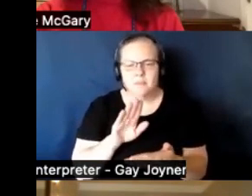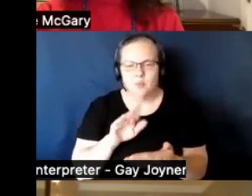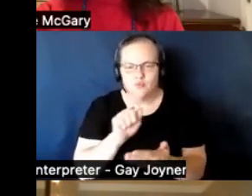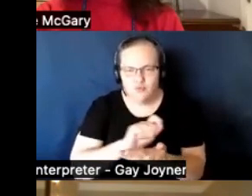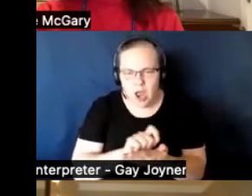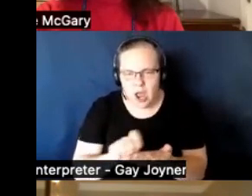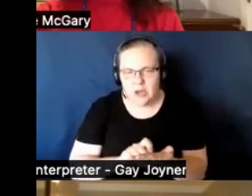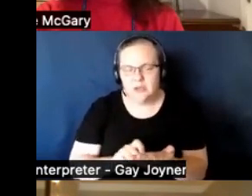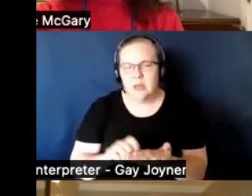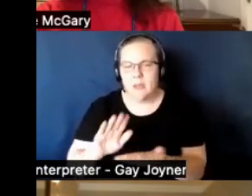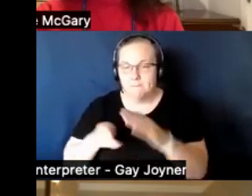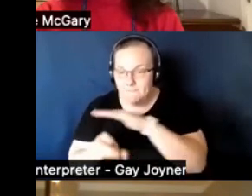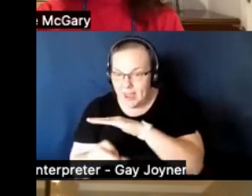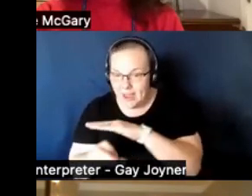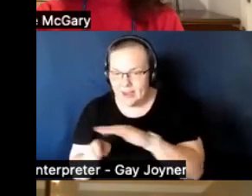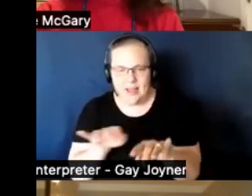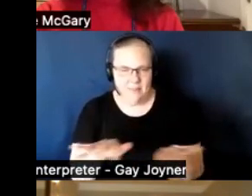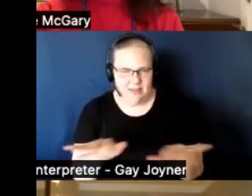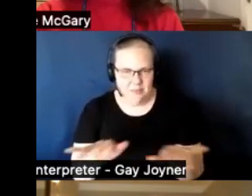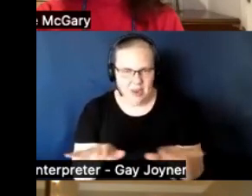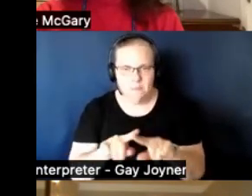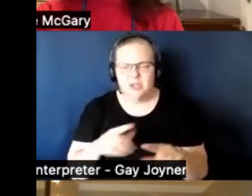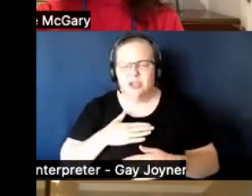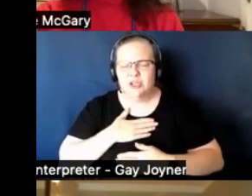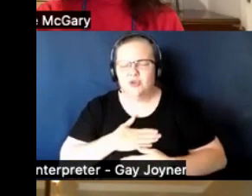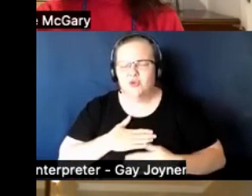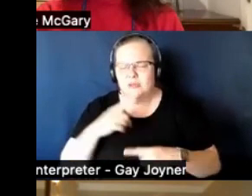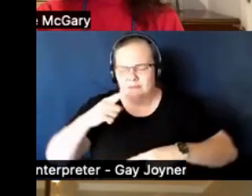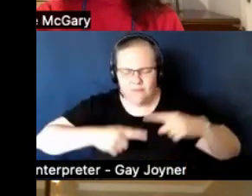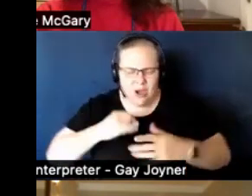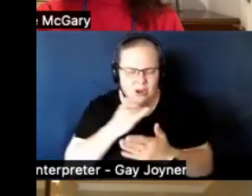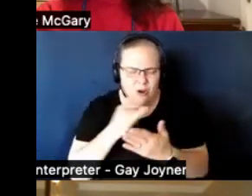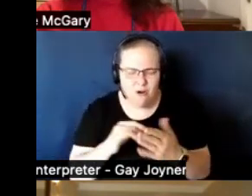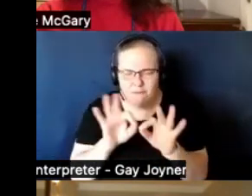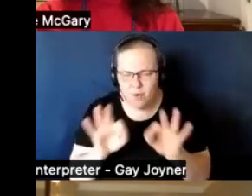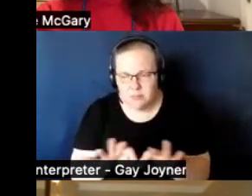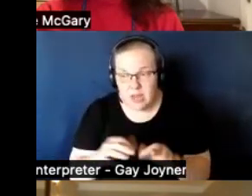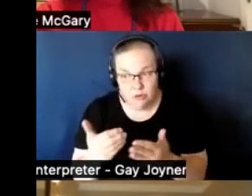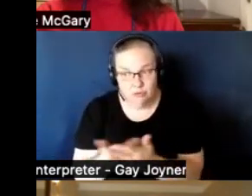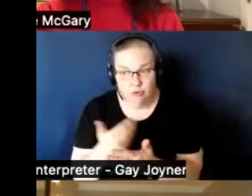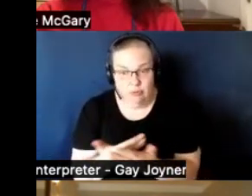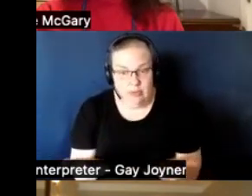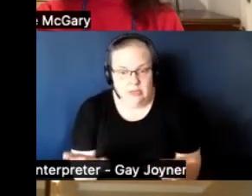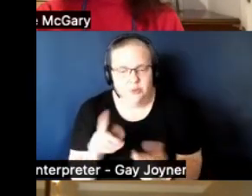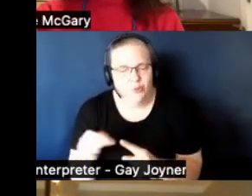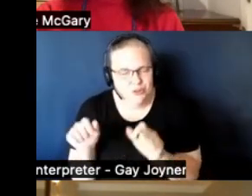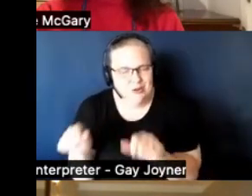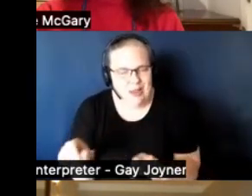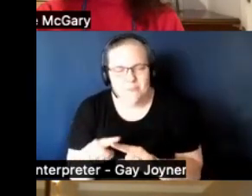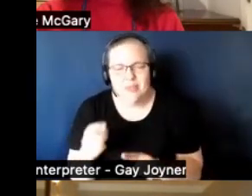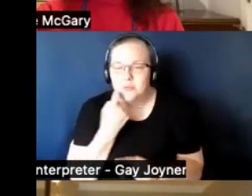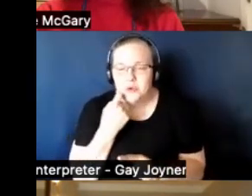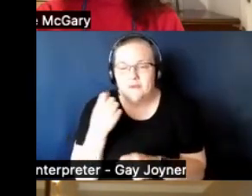plays the piano too. She enjoys a variety of art forms and likes to try new things whenever she can. In the last few years,